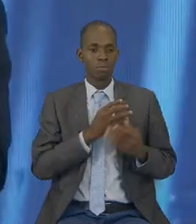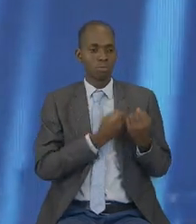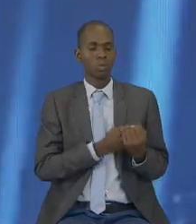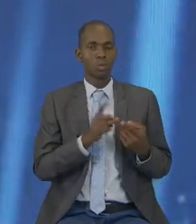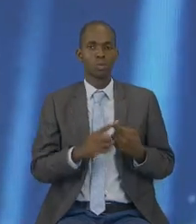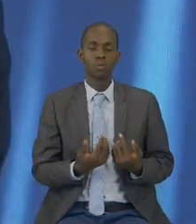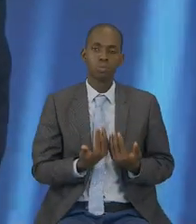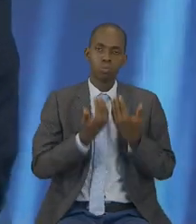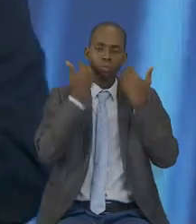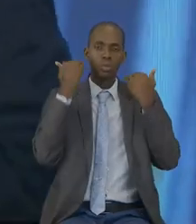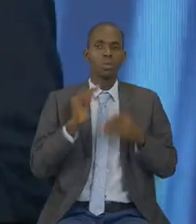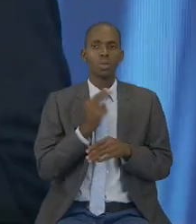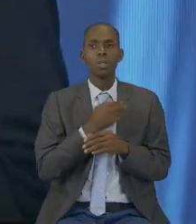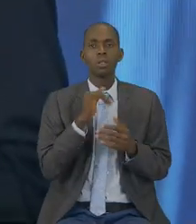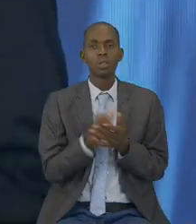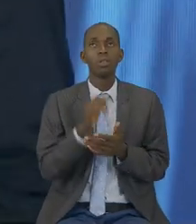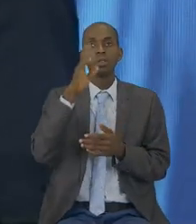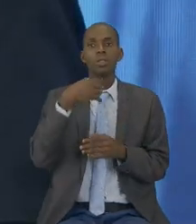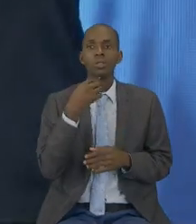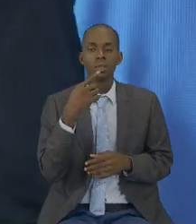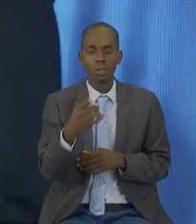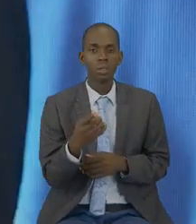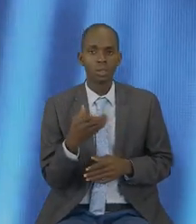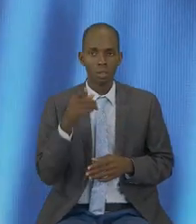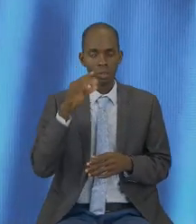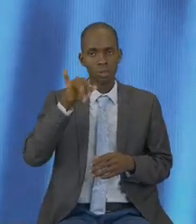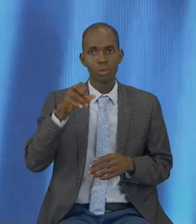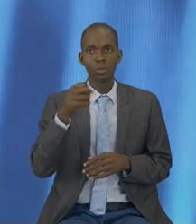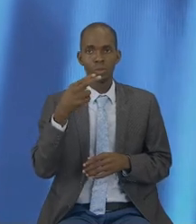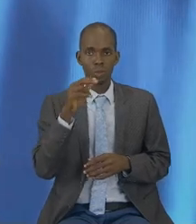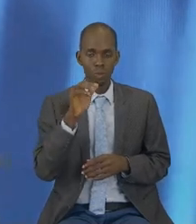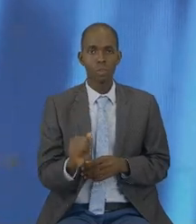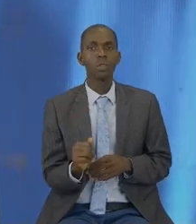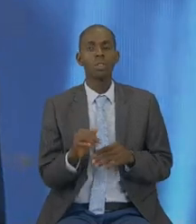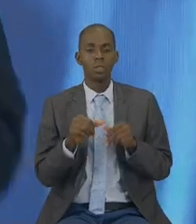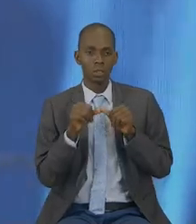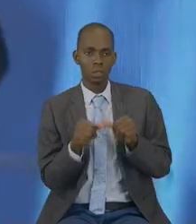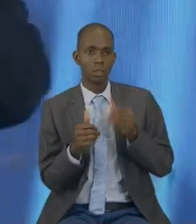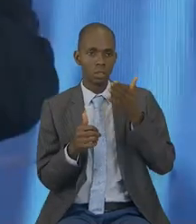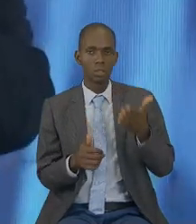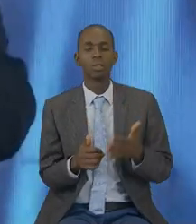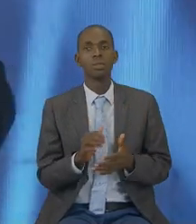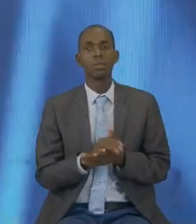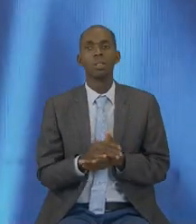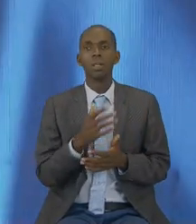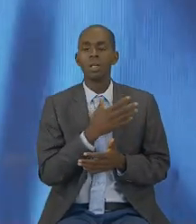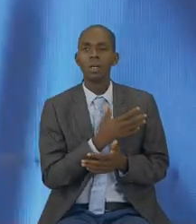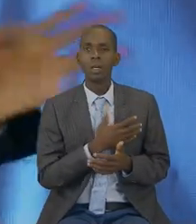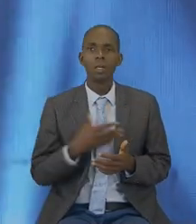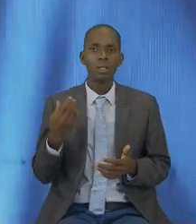said, get up, Joshua, there is sin in the camp. Until you deal with that, I will not go with you. The man